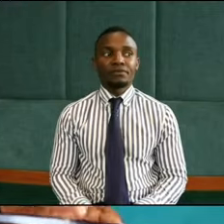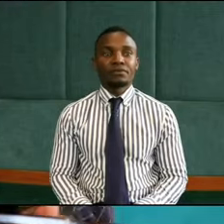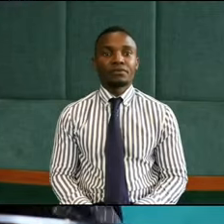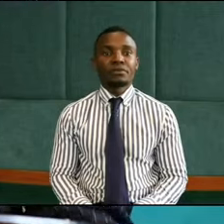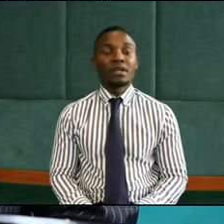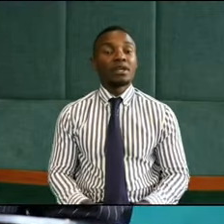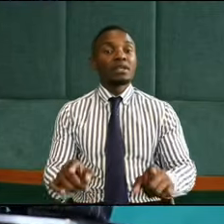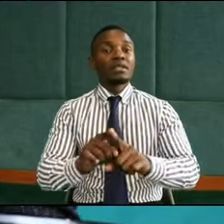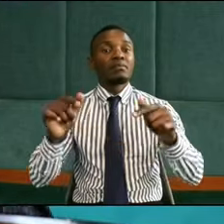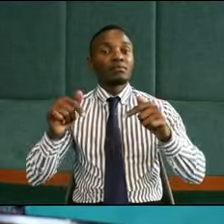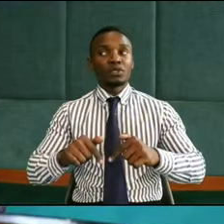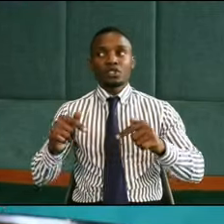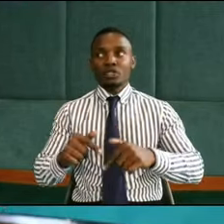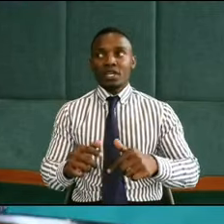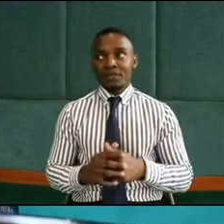Friends,